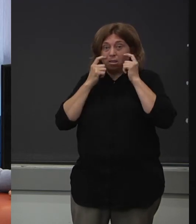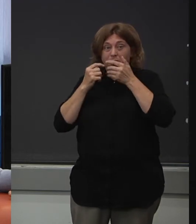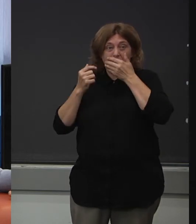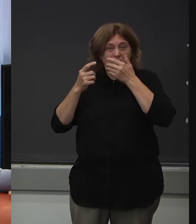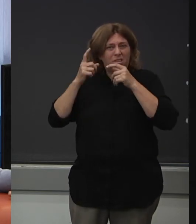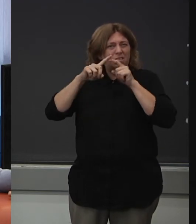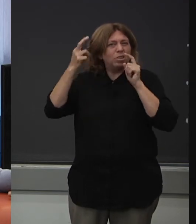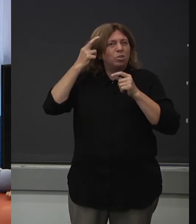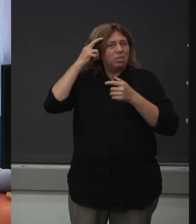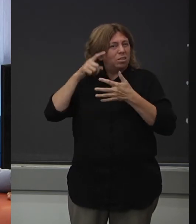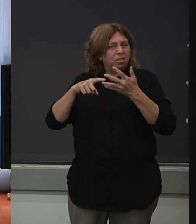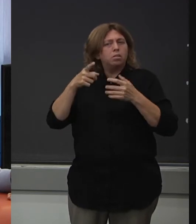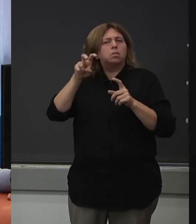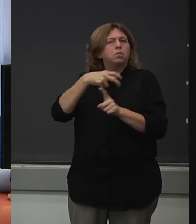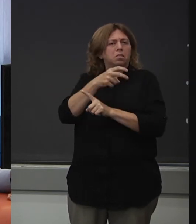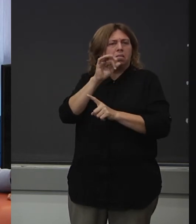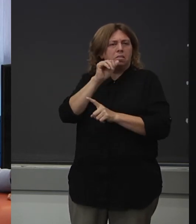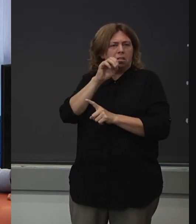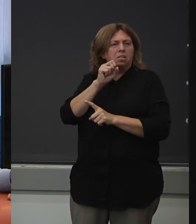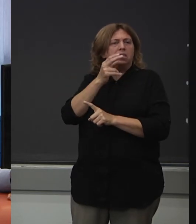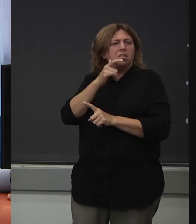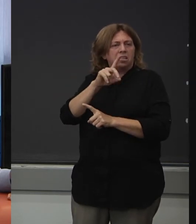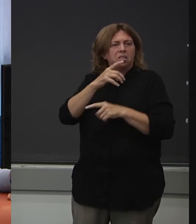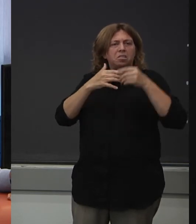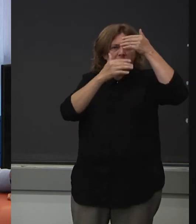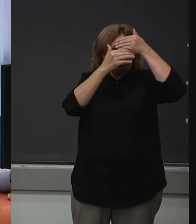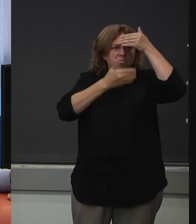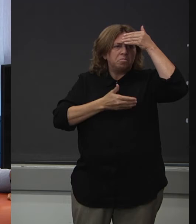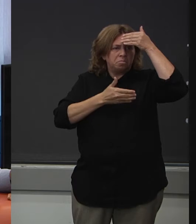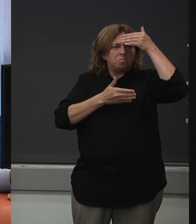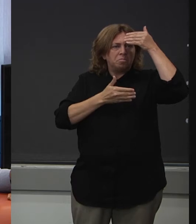where to be able to